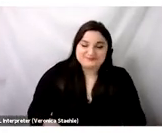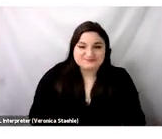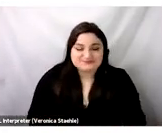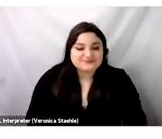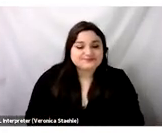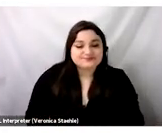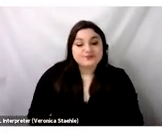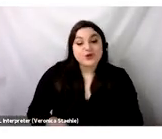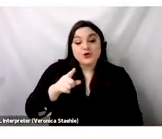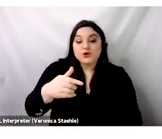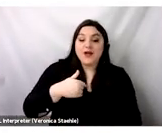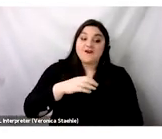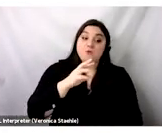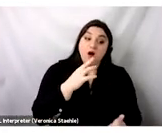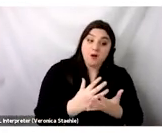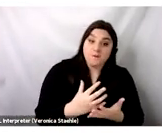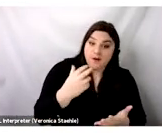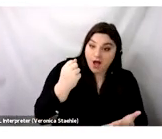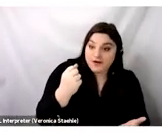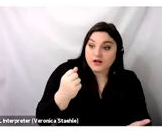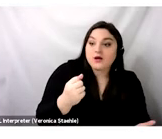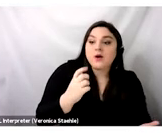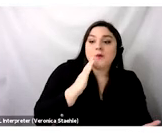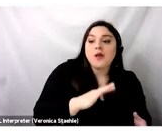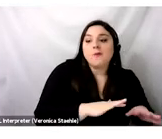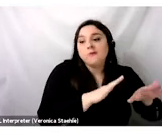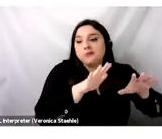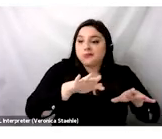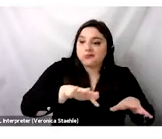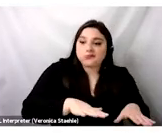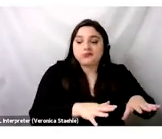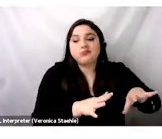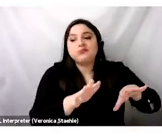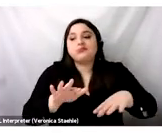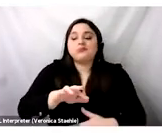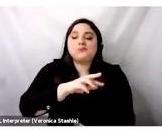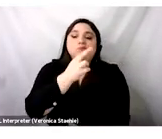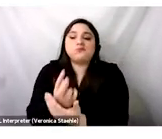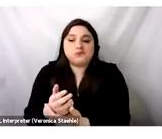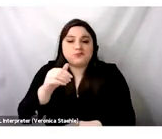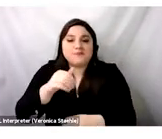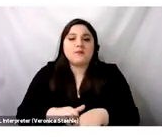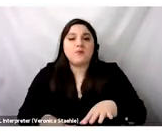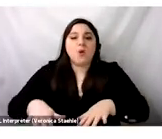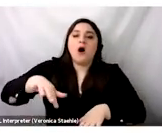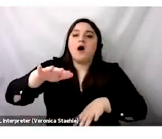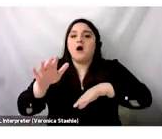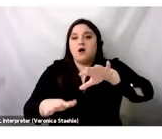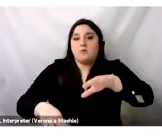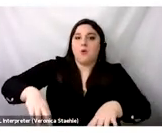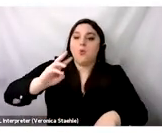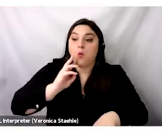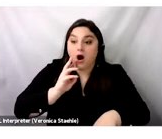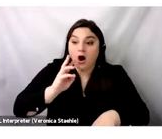way into a body of water. Now what it does is there are a couple factors that essentially